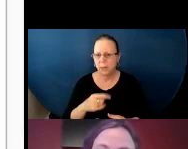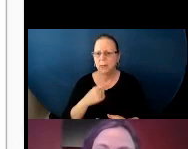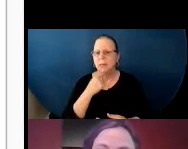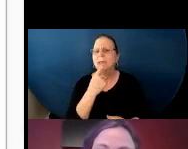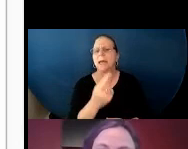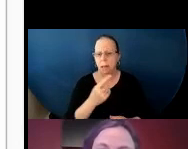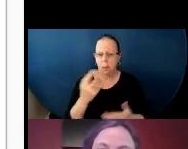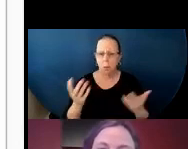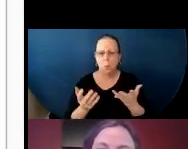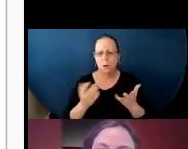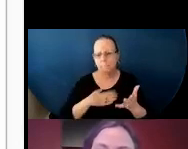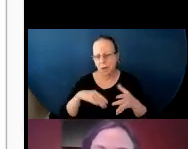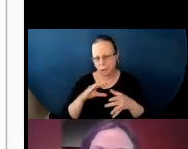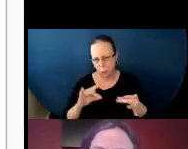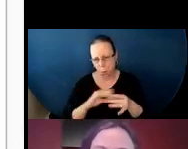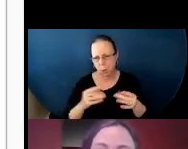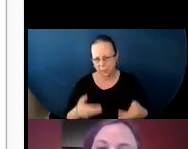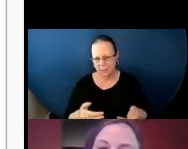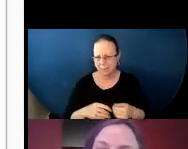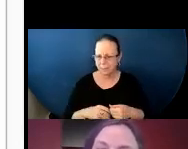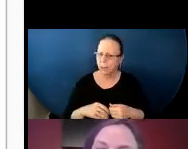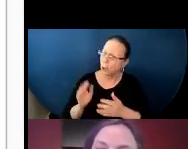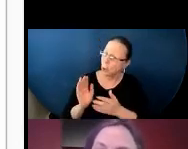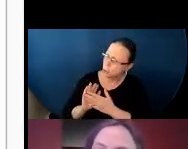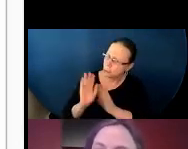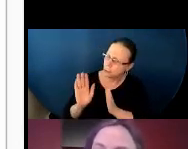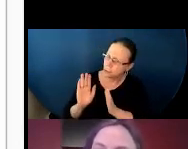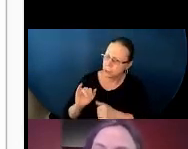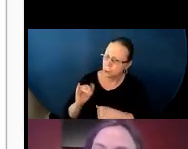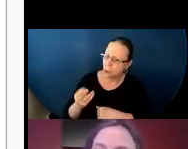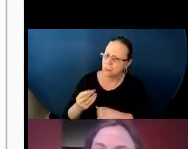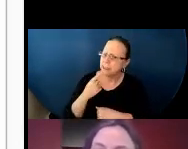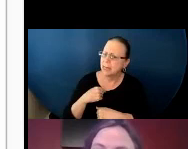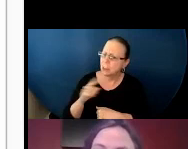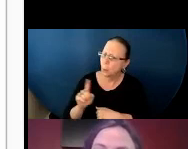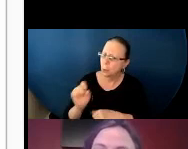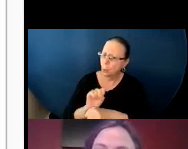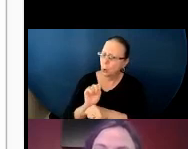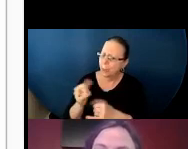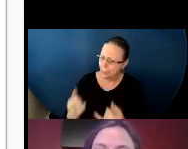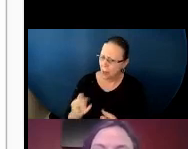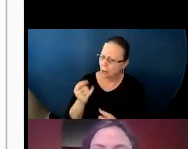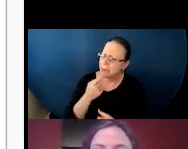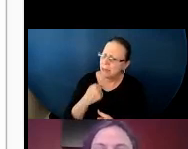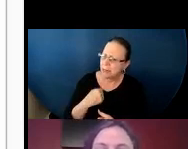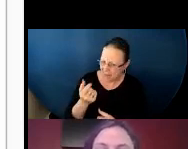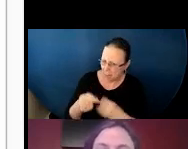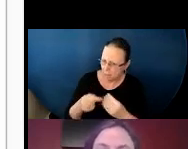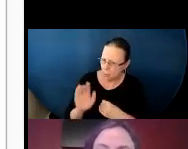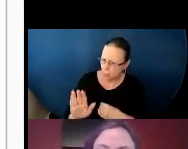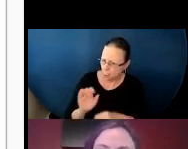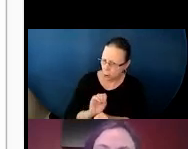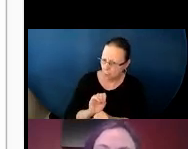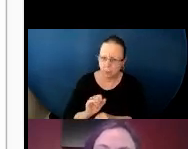story is. Great, Josh. And can you tell us where you're working now? a little bit about your job? Yeah,